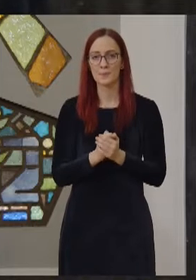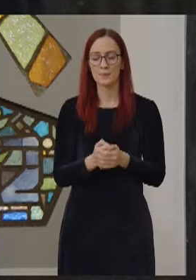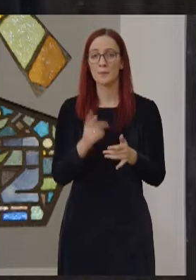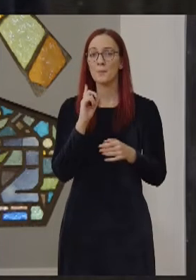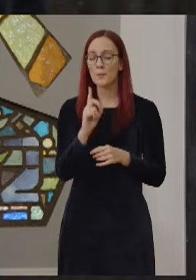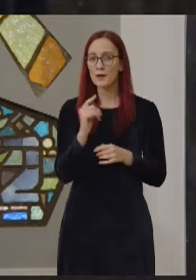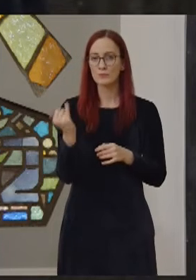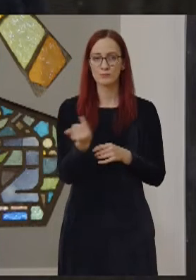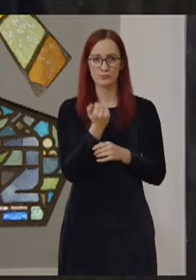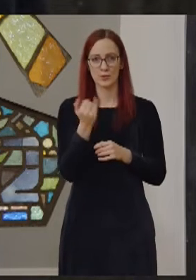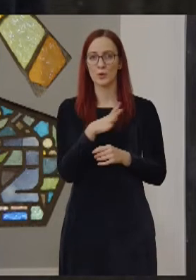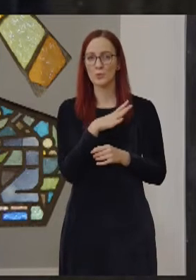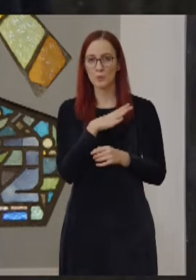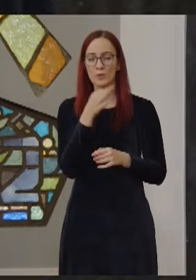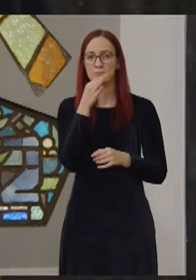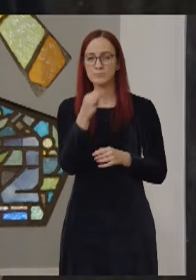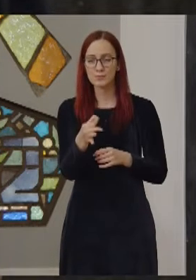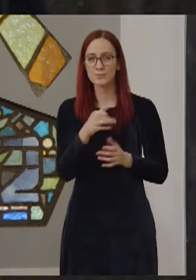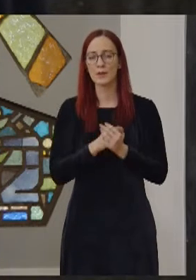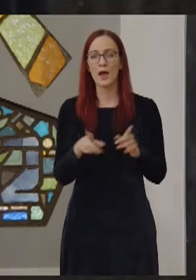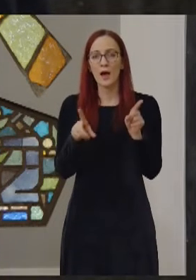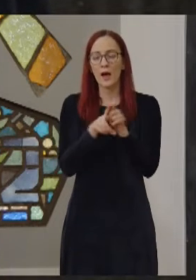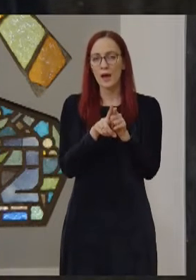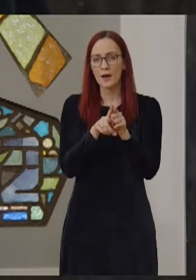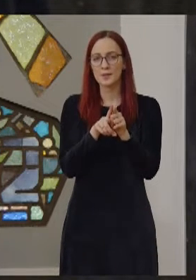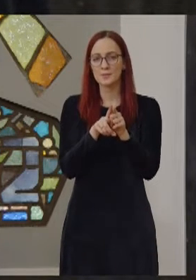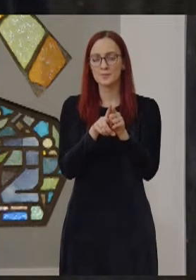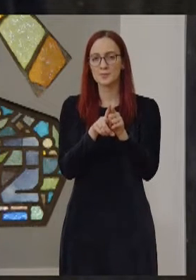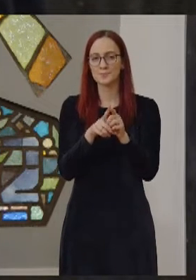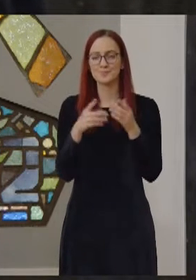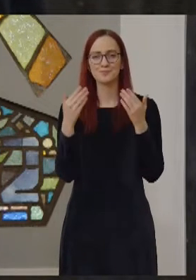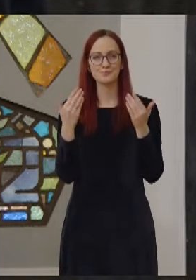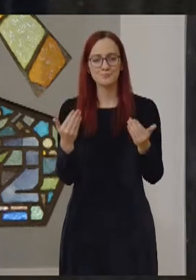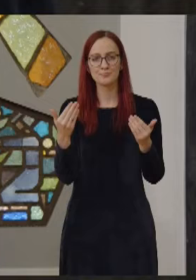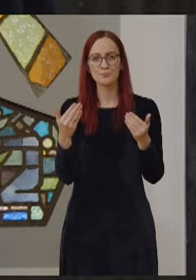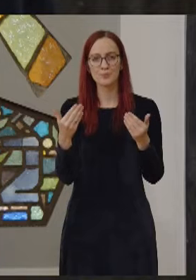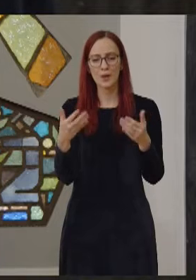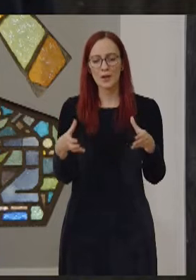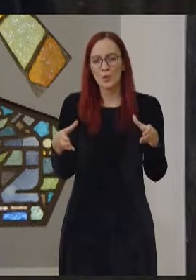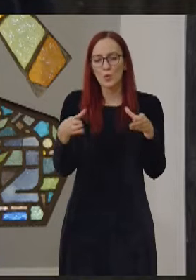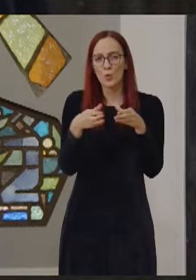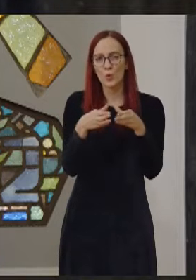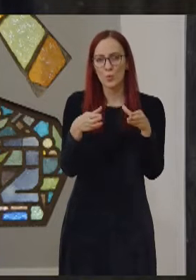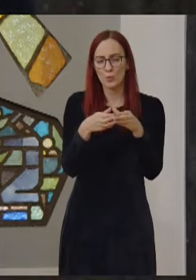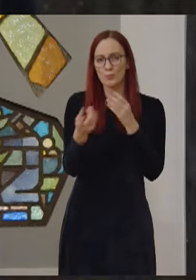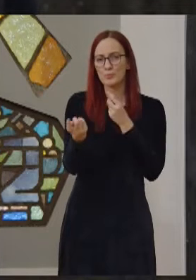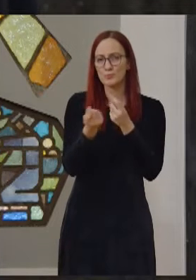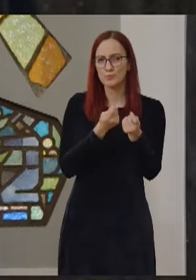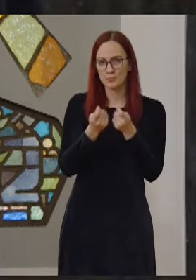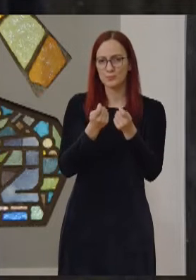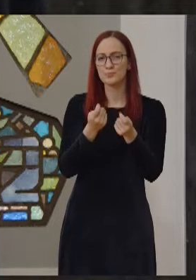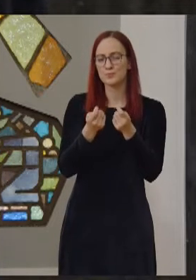details further on, but I liked one thing that you have mentioned. You said that this is not a one-off attempt